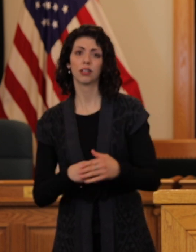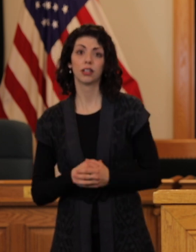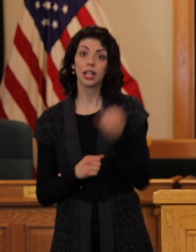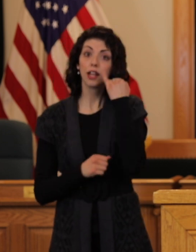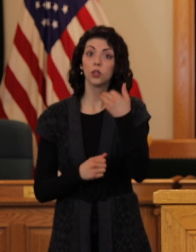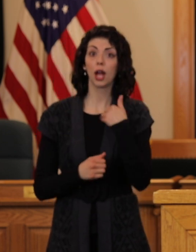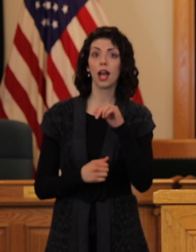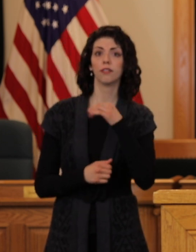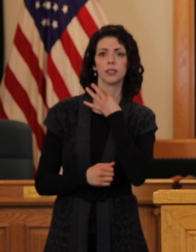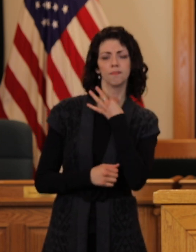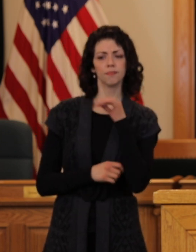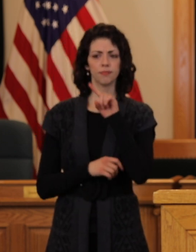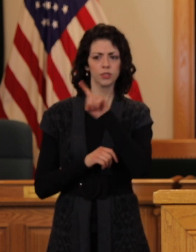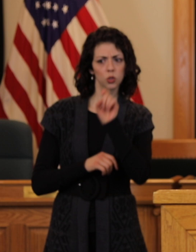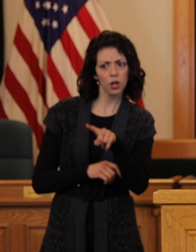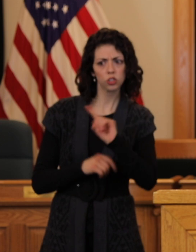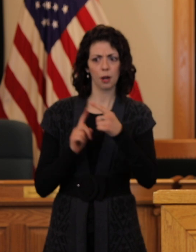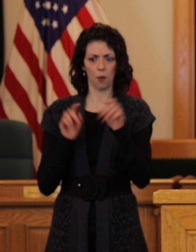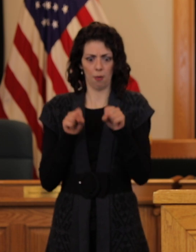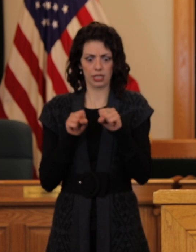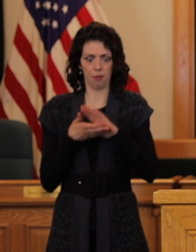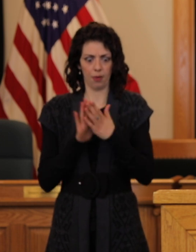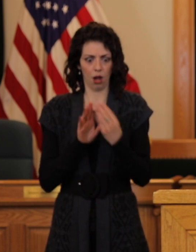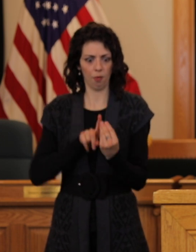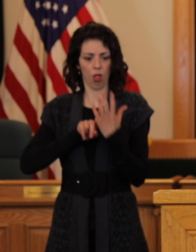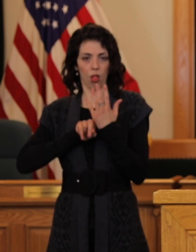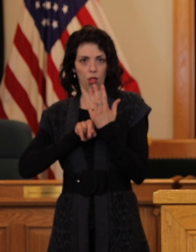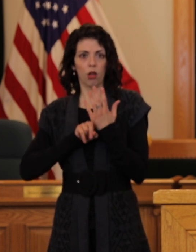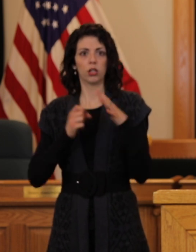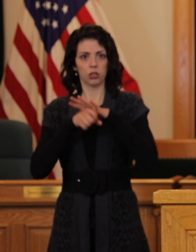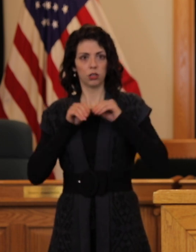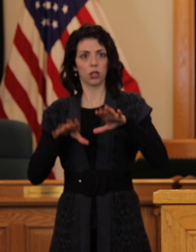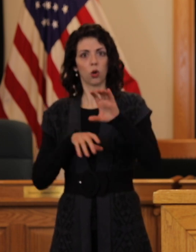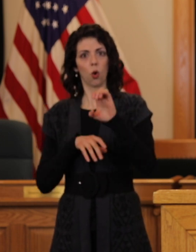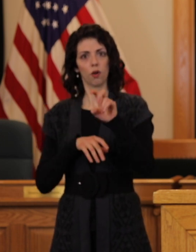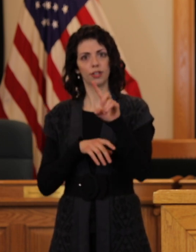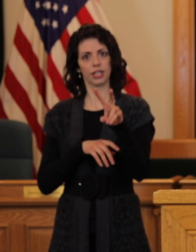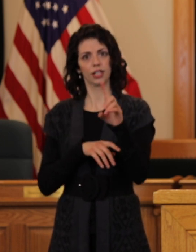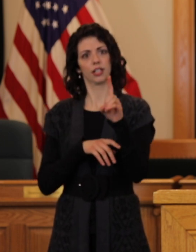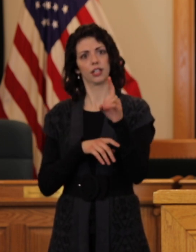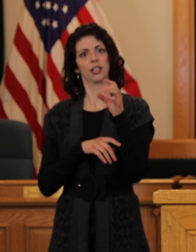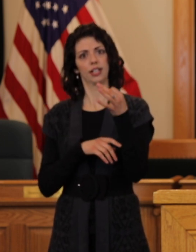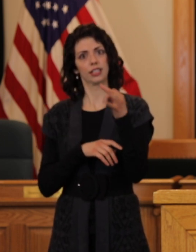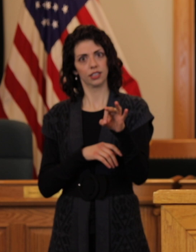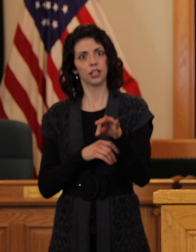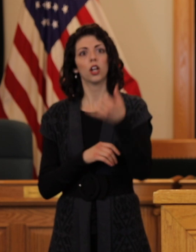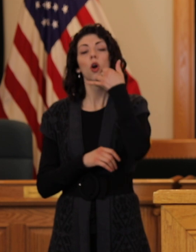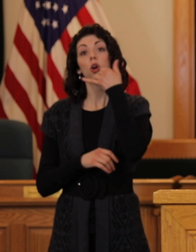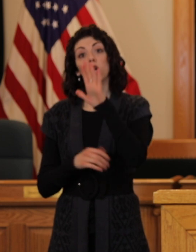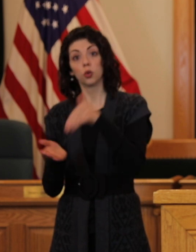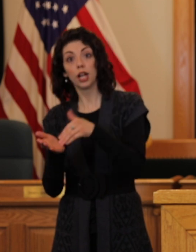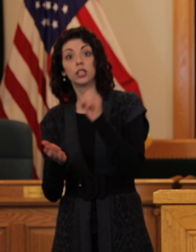about COVID-19 or possible exposure, please reach out to your healthcare provider or call the County Health Department's